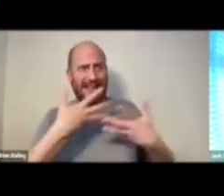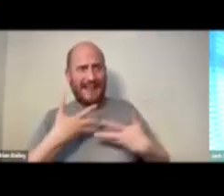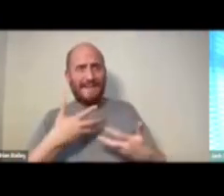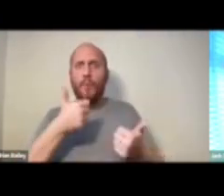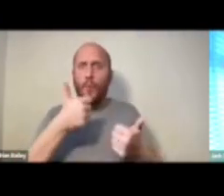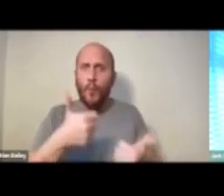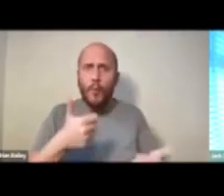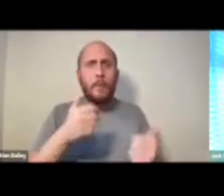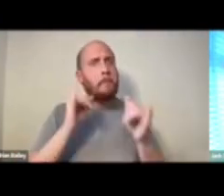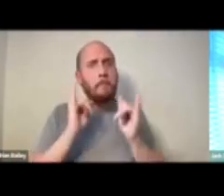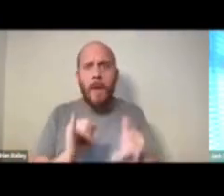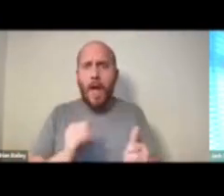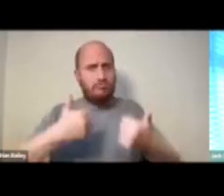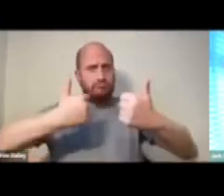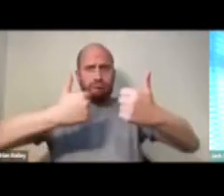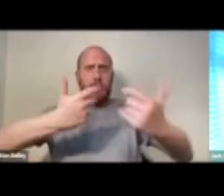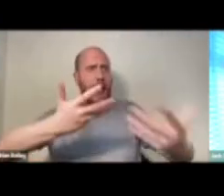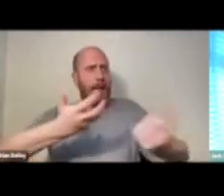useful.